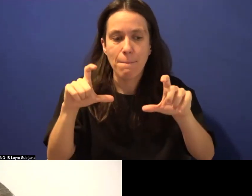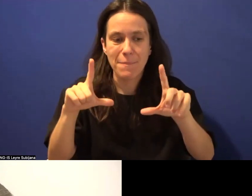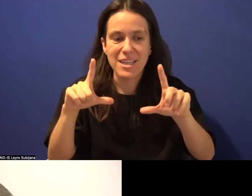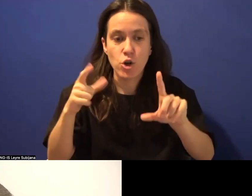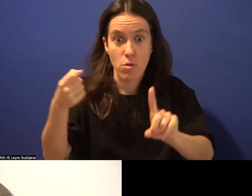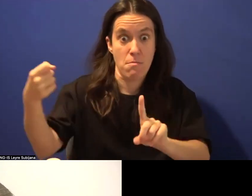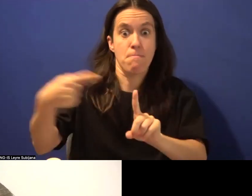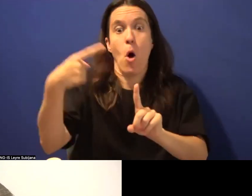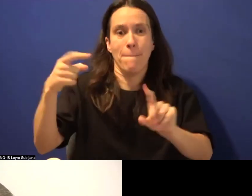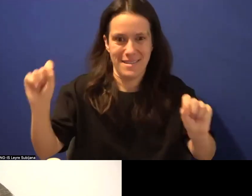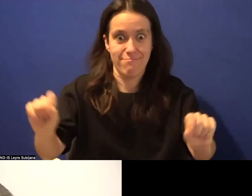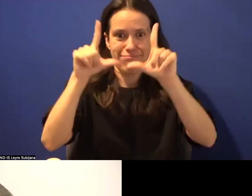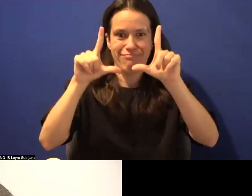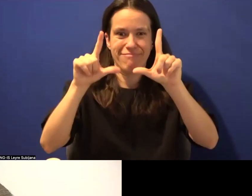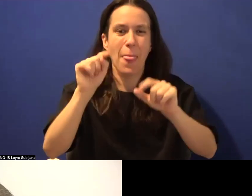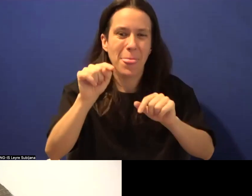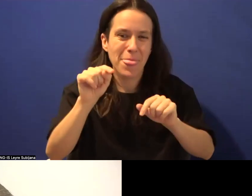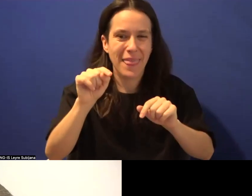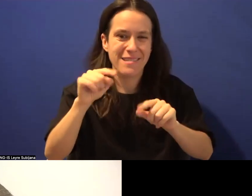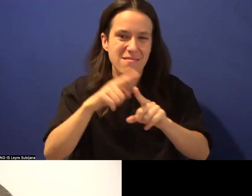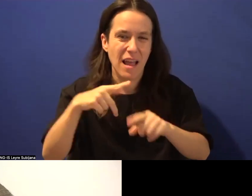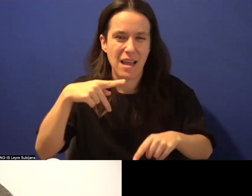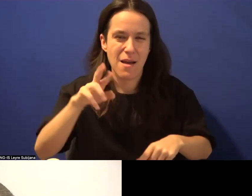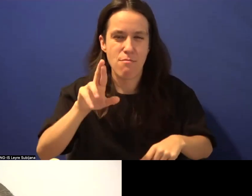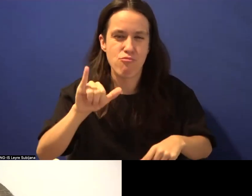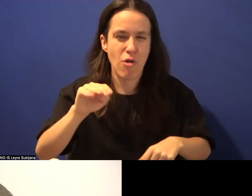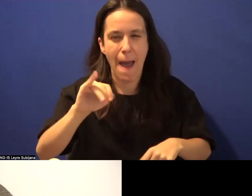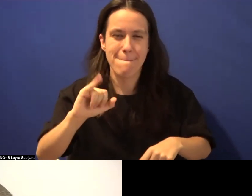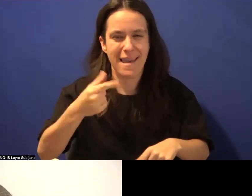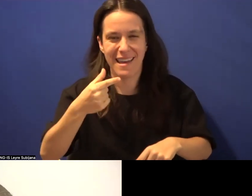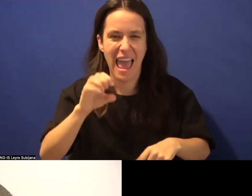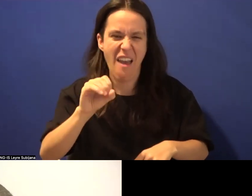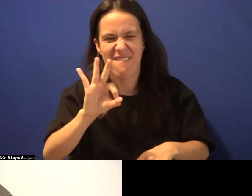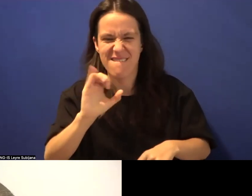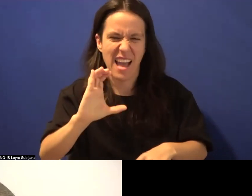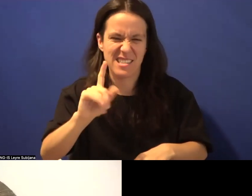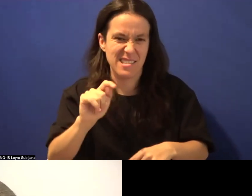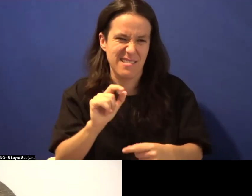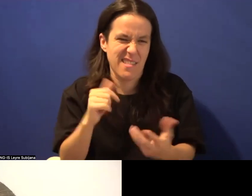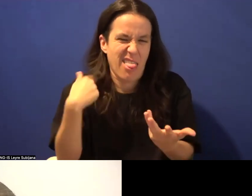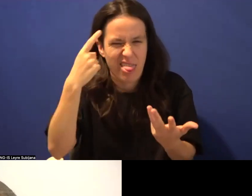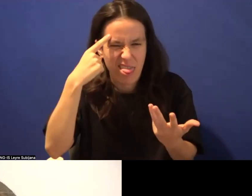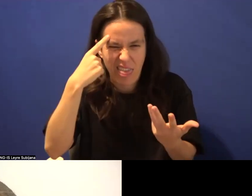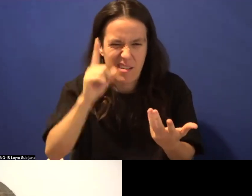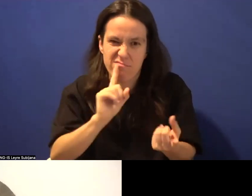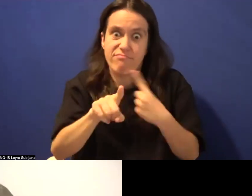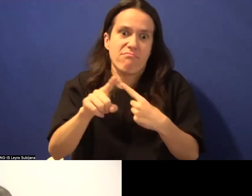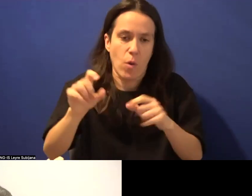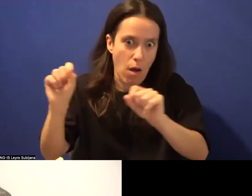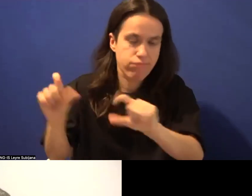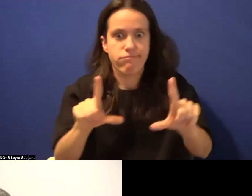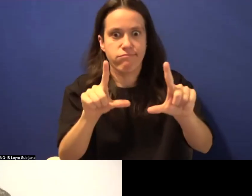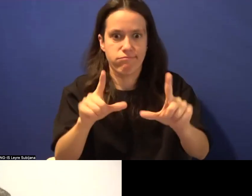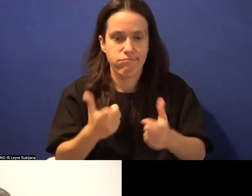literature, but it's a priming effect from the picture to the sign. At least that's what my argument is. So we